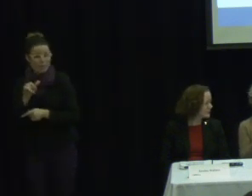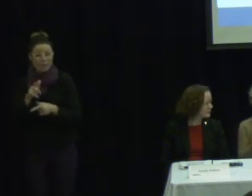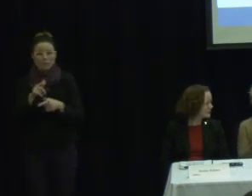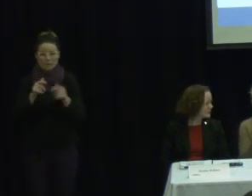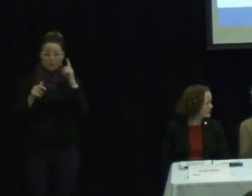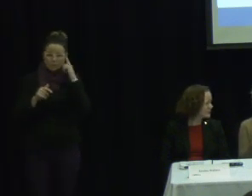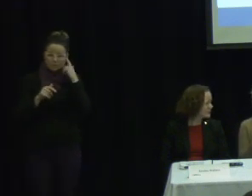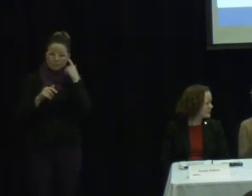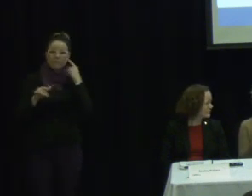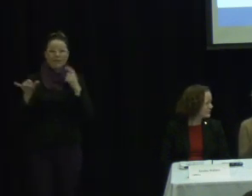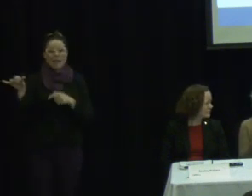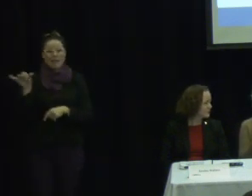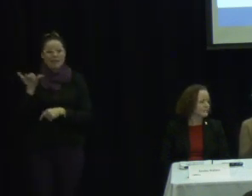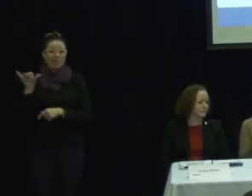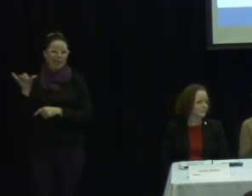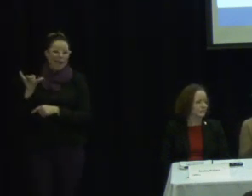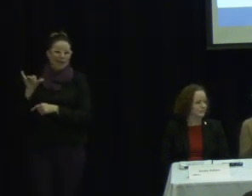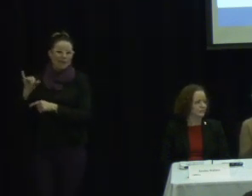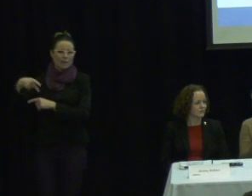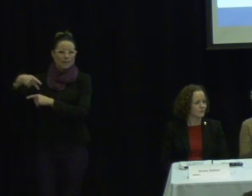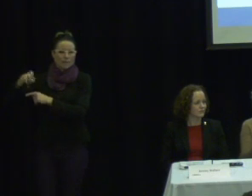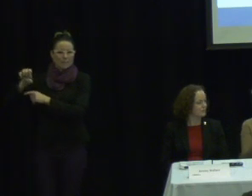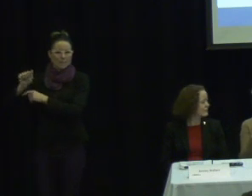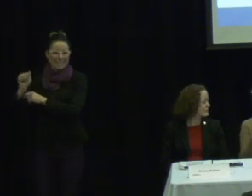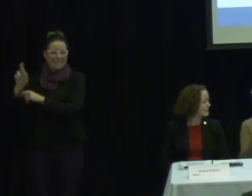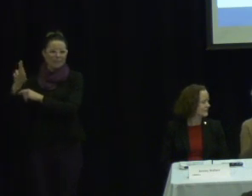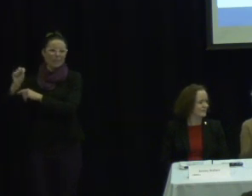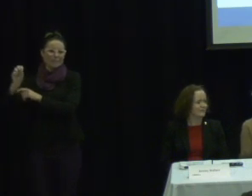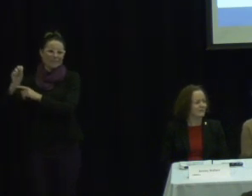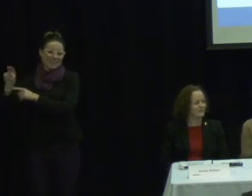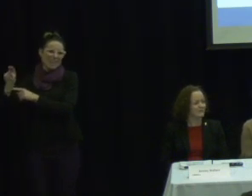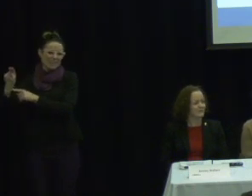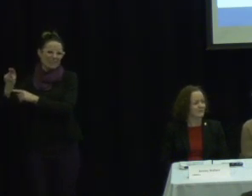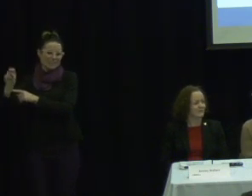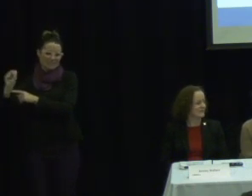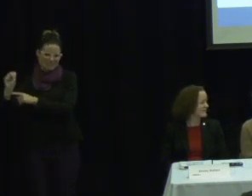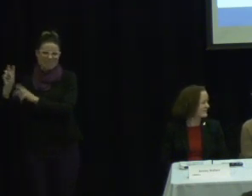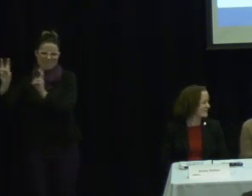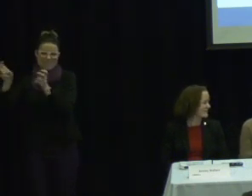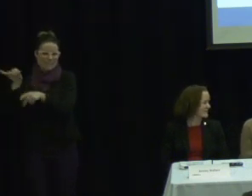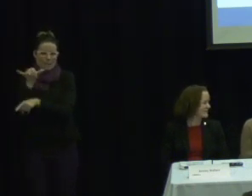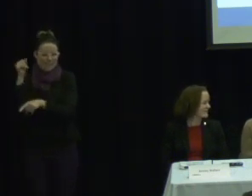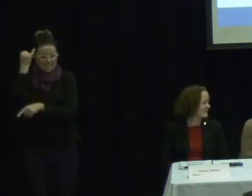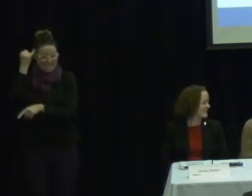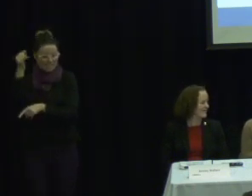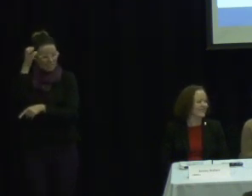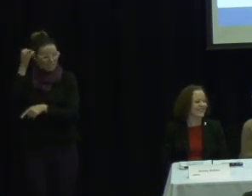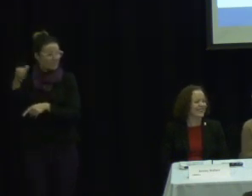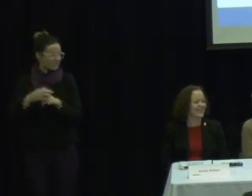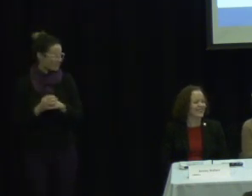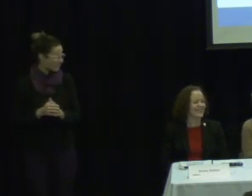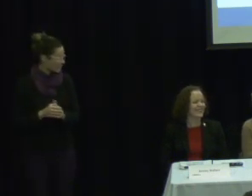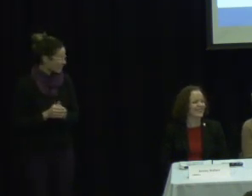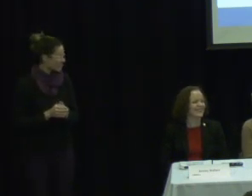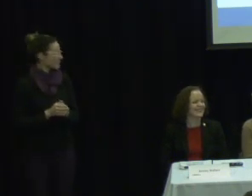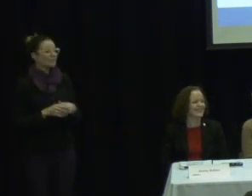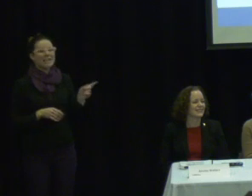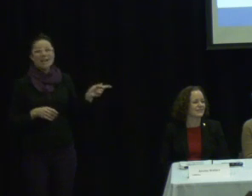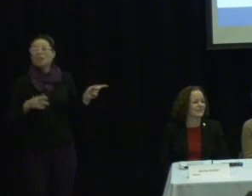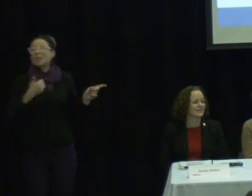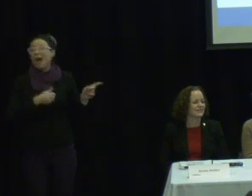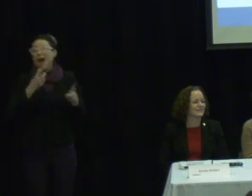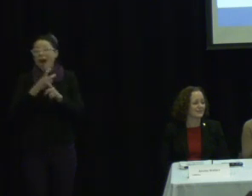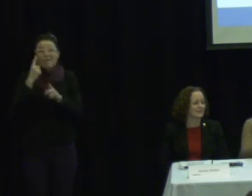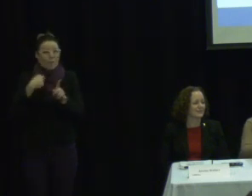even though the faculty and the programs are ours. So sorry for not explaining that. It's on my plate every day.